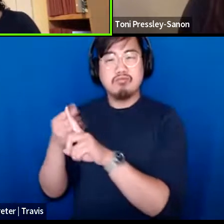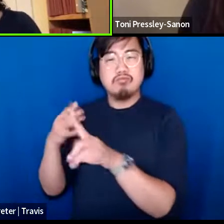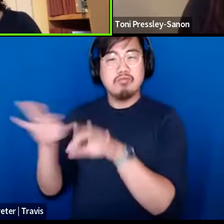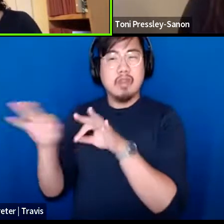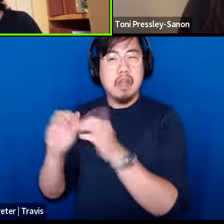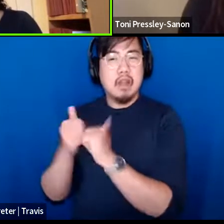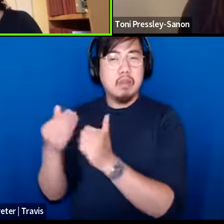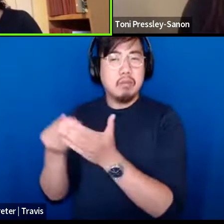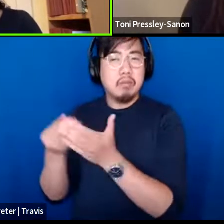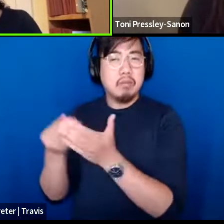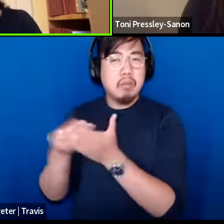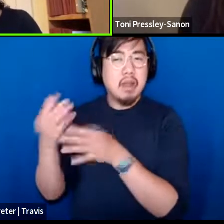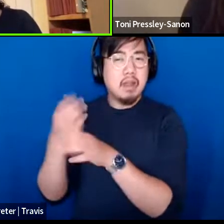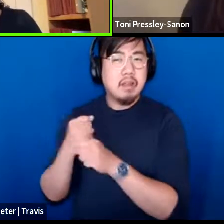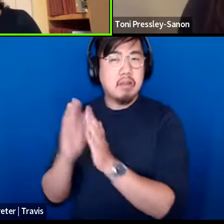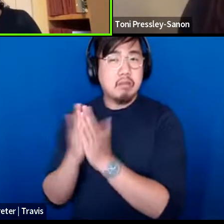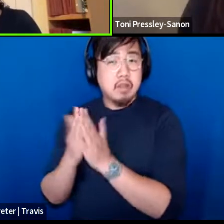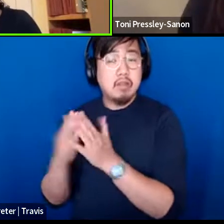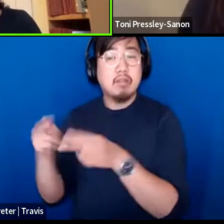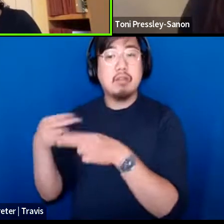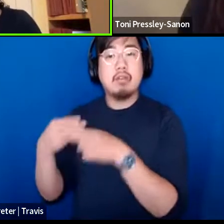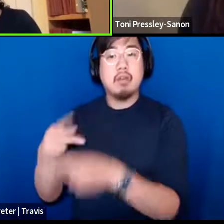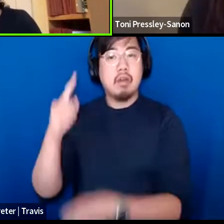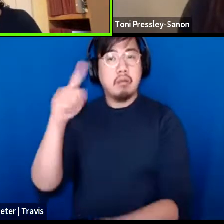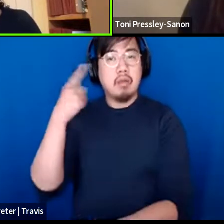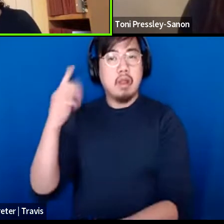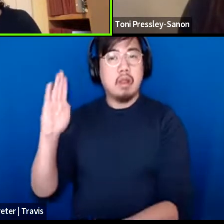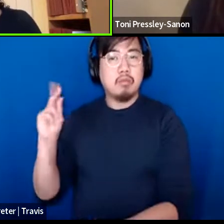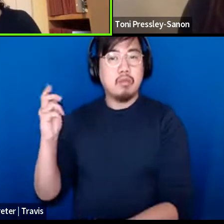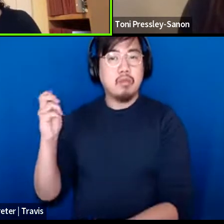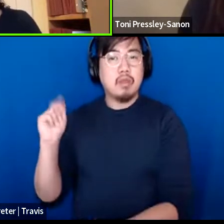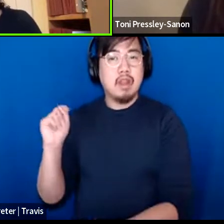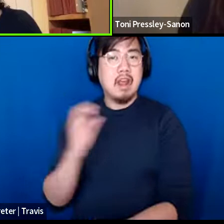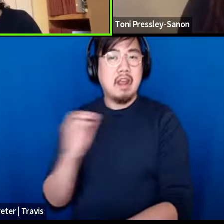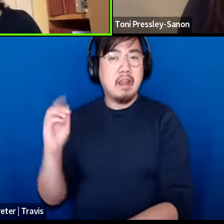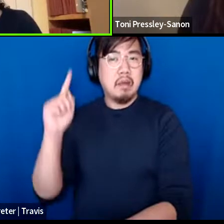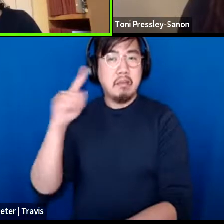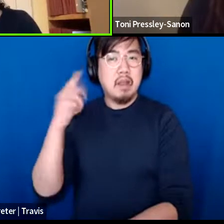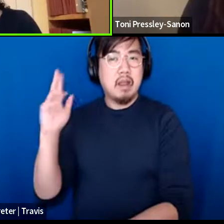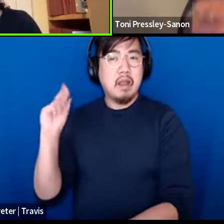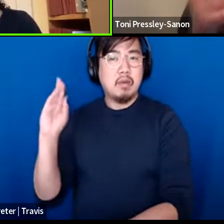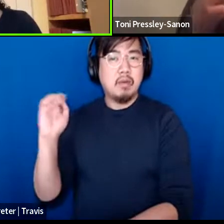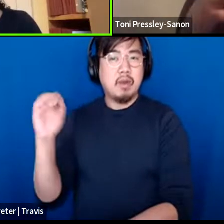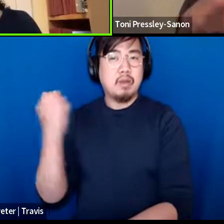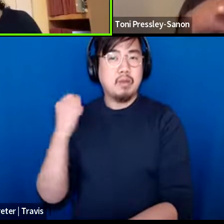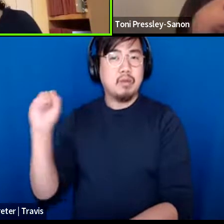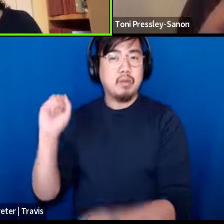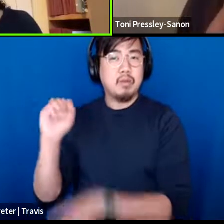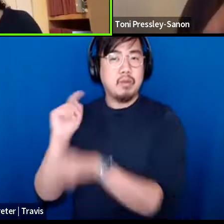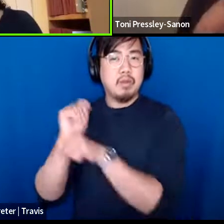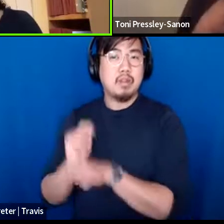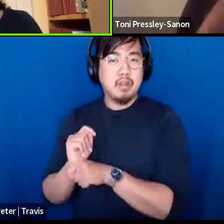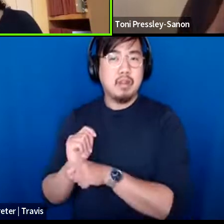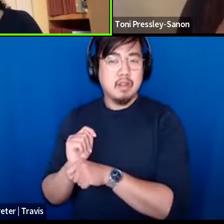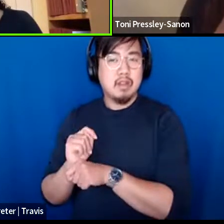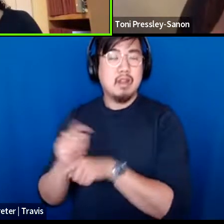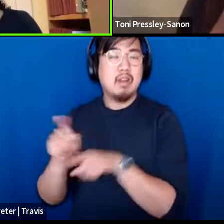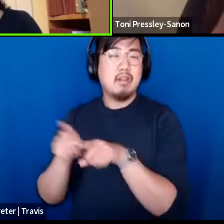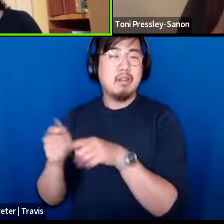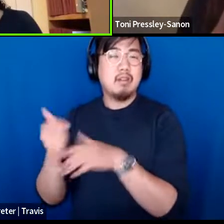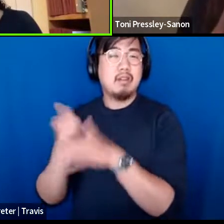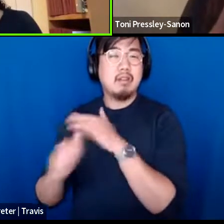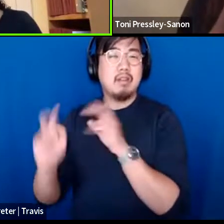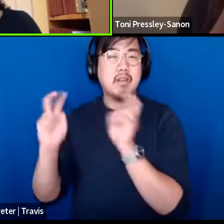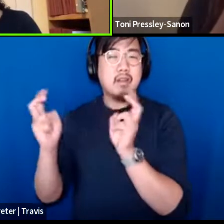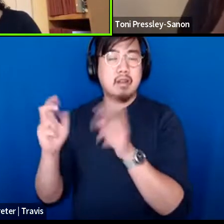book. But the book is called Black Buddhists and the Black Radical Tradition, and it's subtitled The Practice of